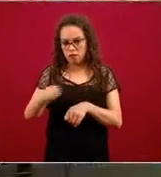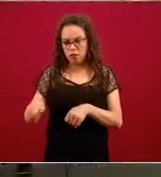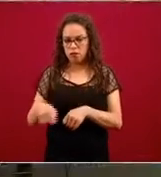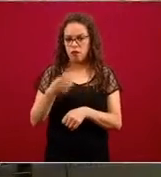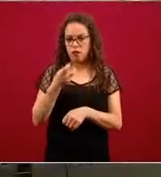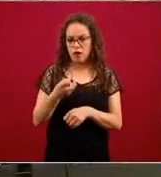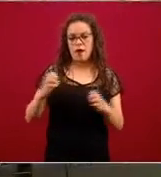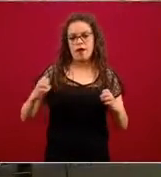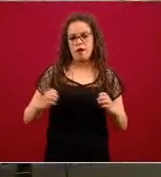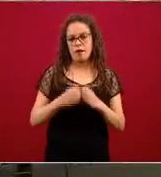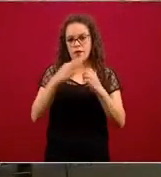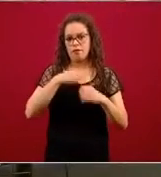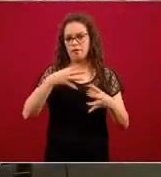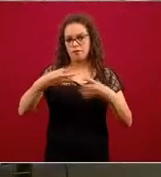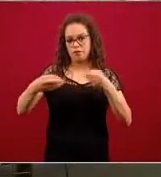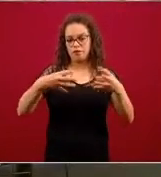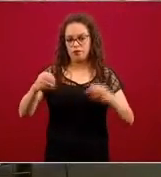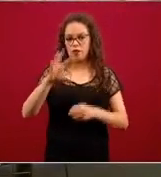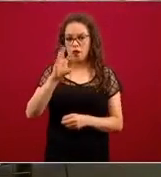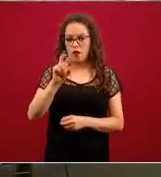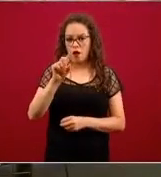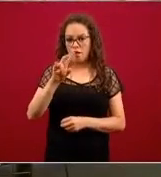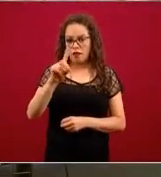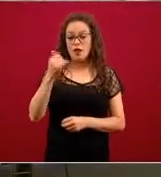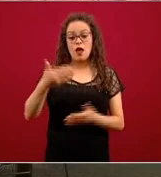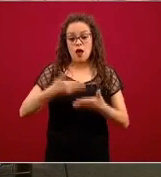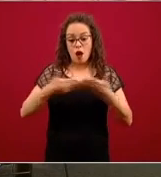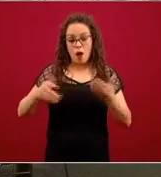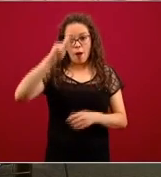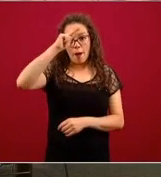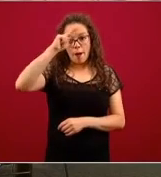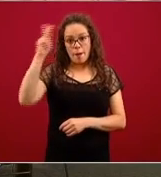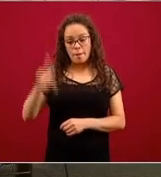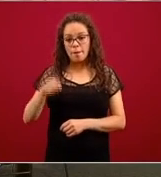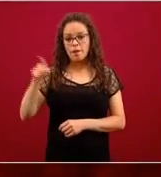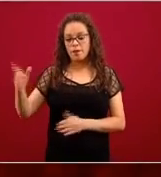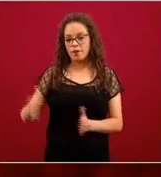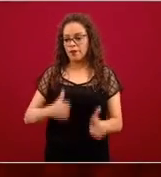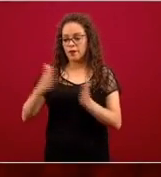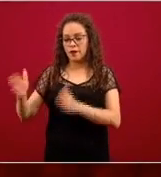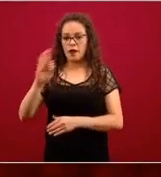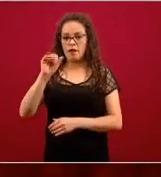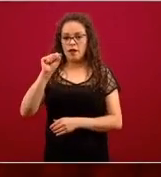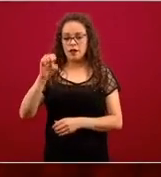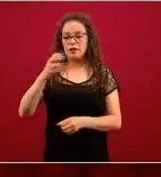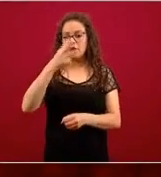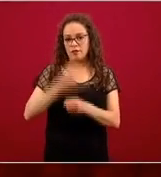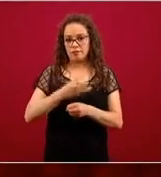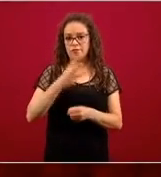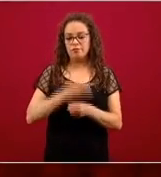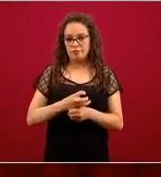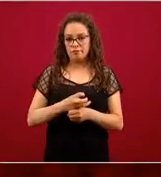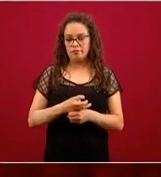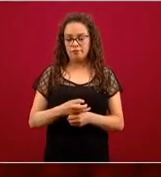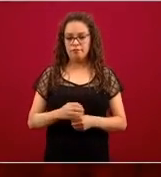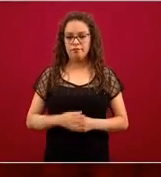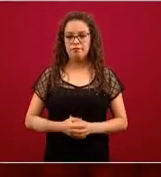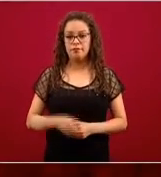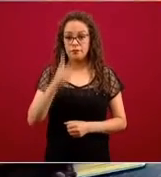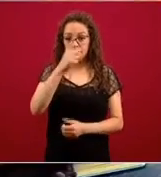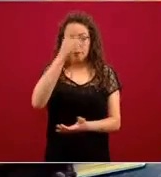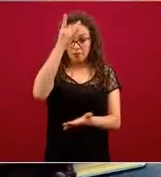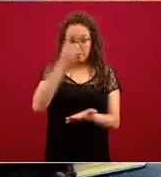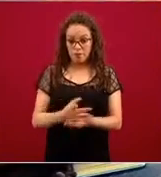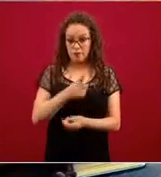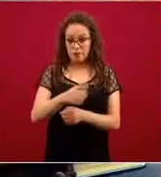their employees, and especially now in phase 3, for them to be closing